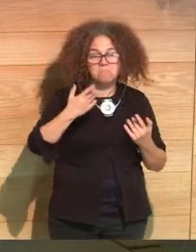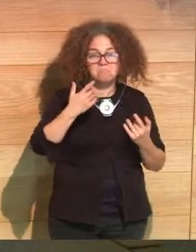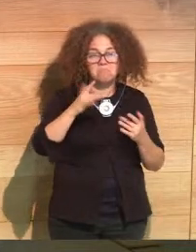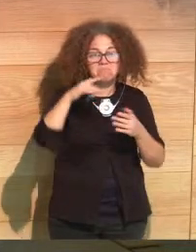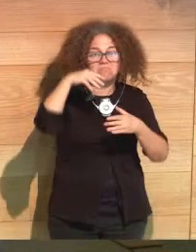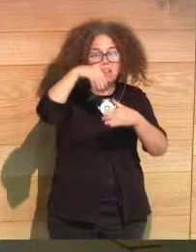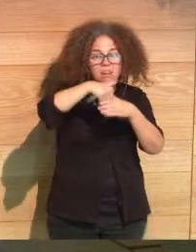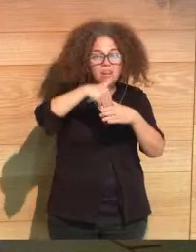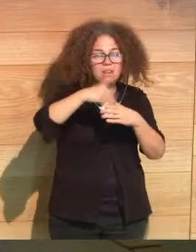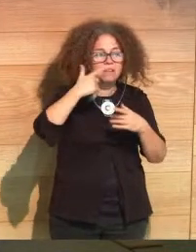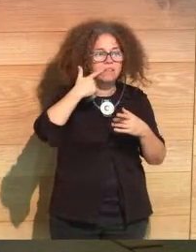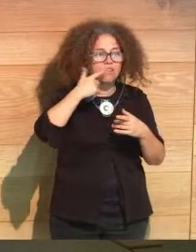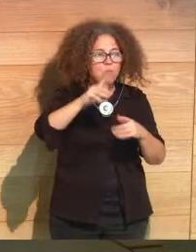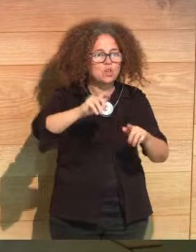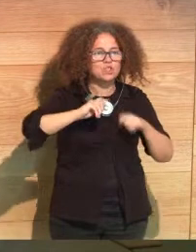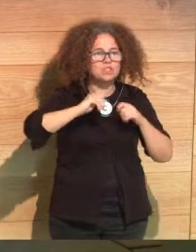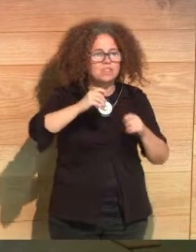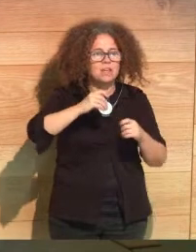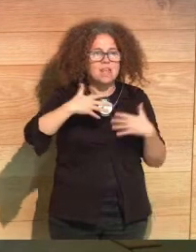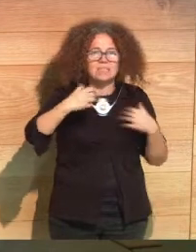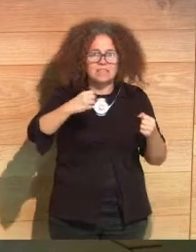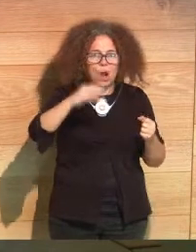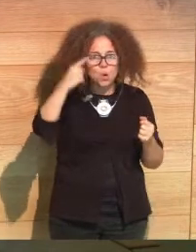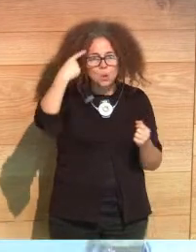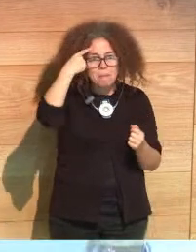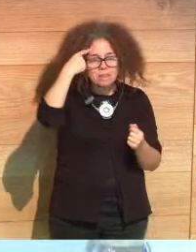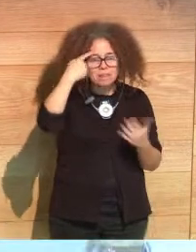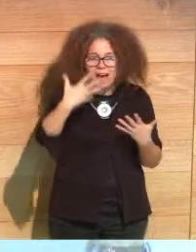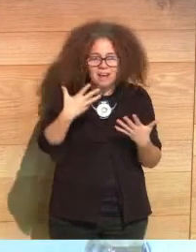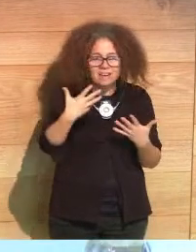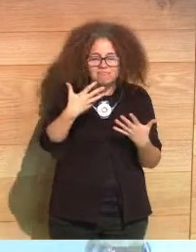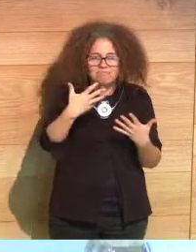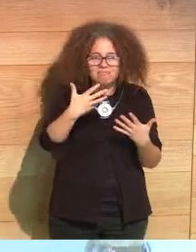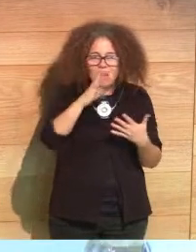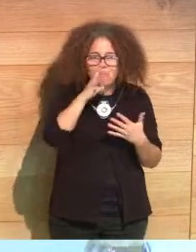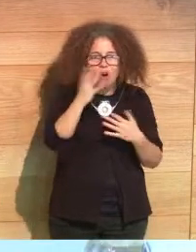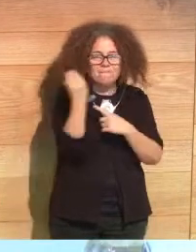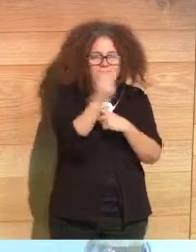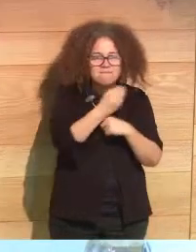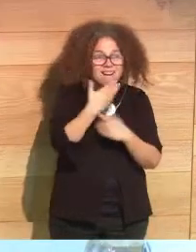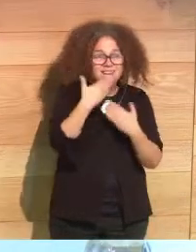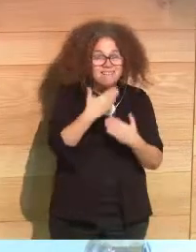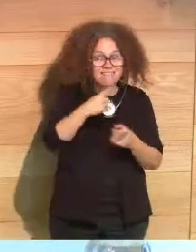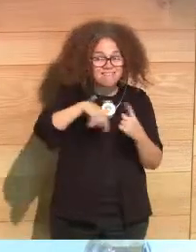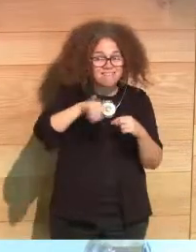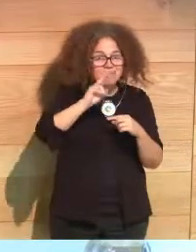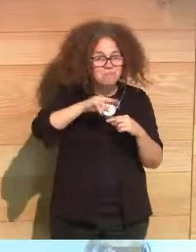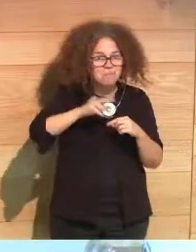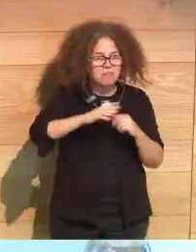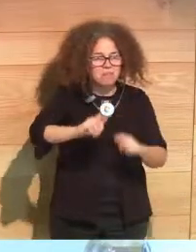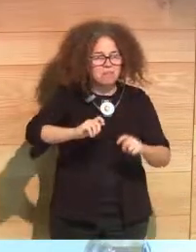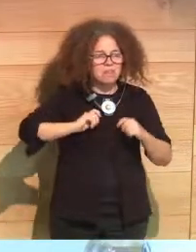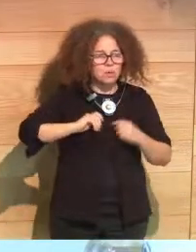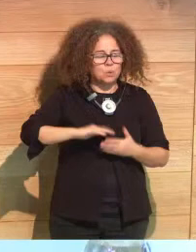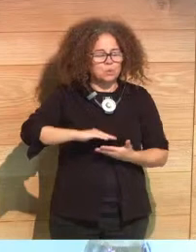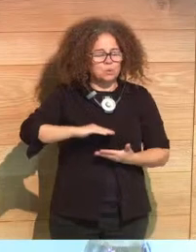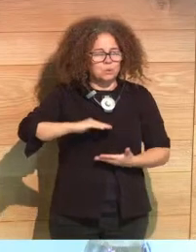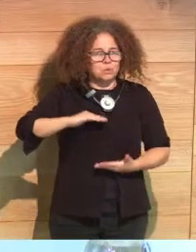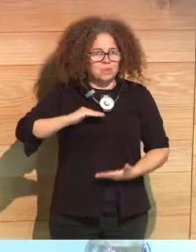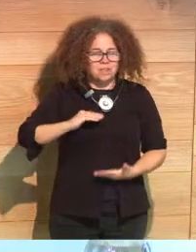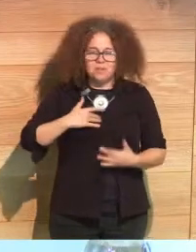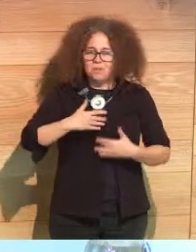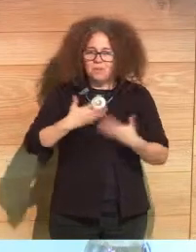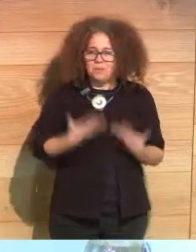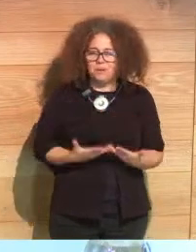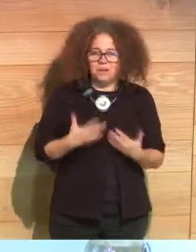be taken care of. So I think people should come visit the exhibition also as a way